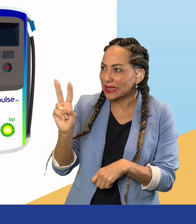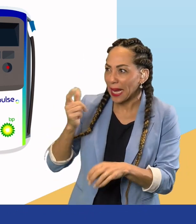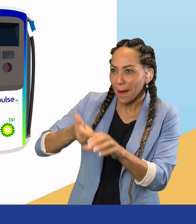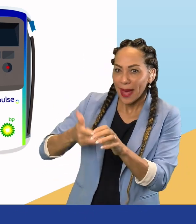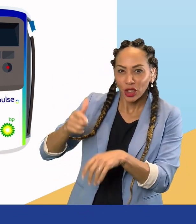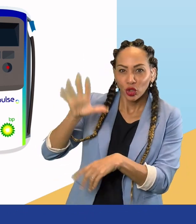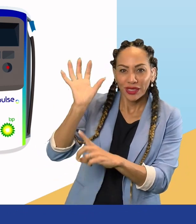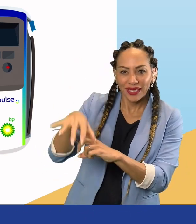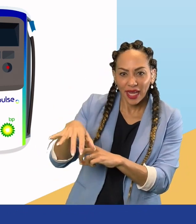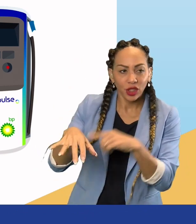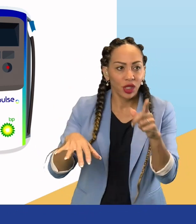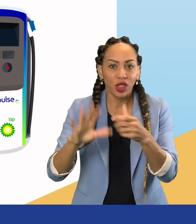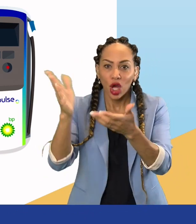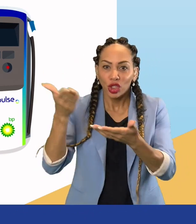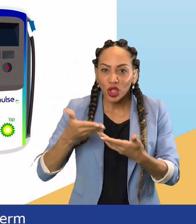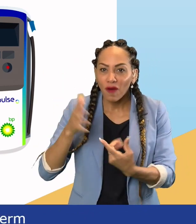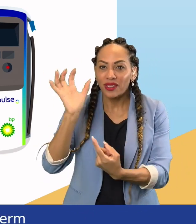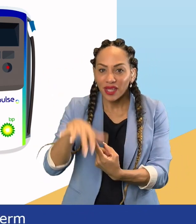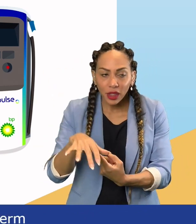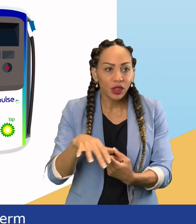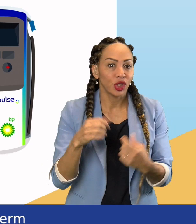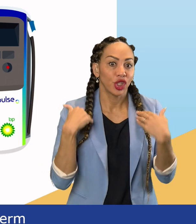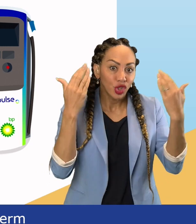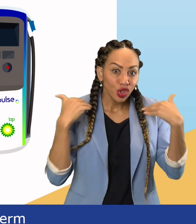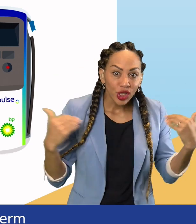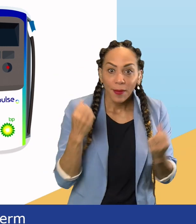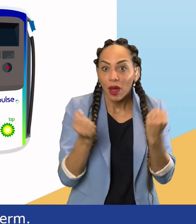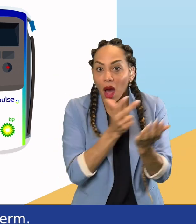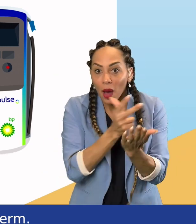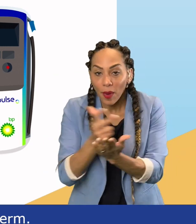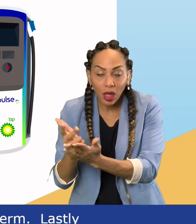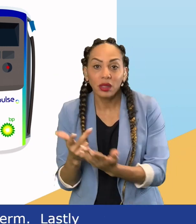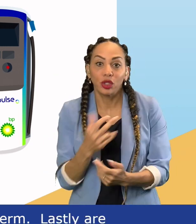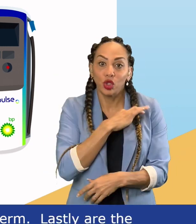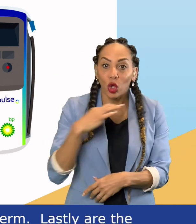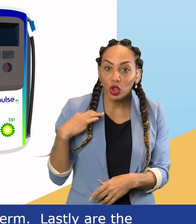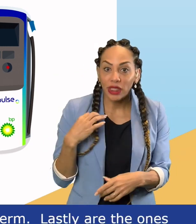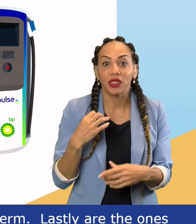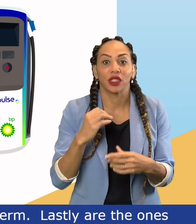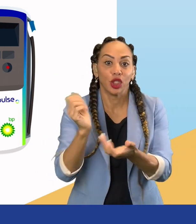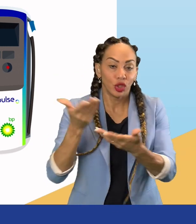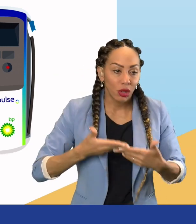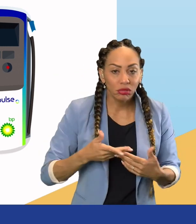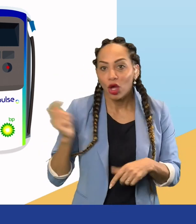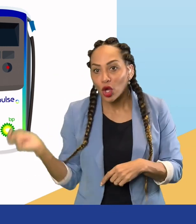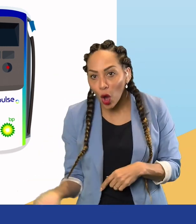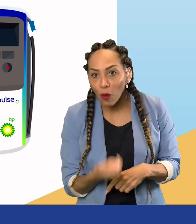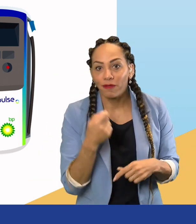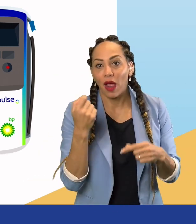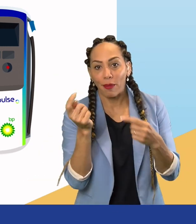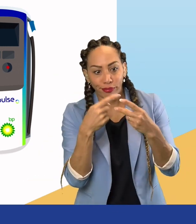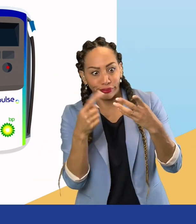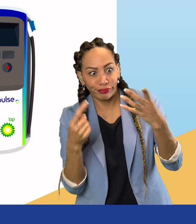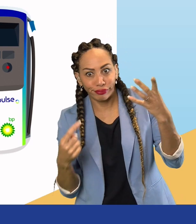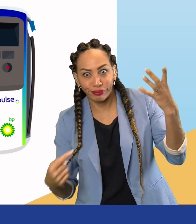stations, in gym car parks, at the supermarket, at the hospitals, at doctors' surgeries, at your dentist, at the golf club. There's many,